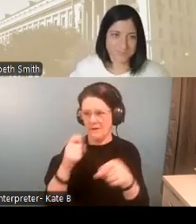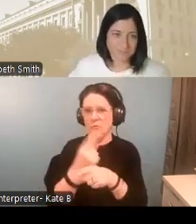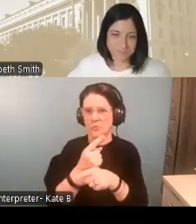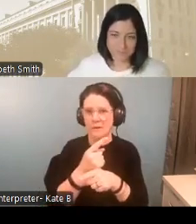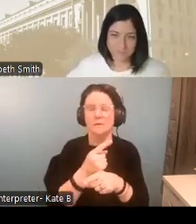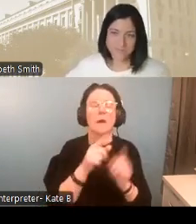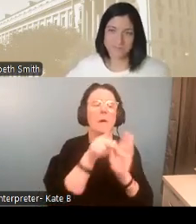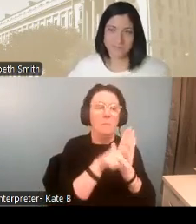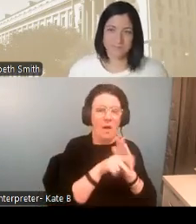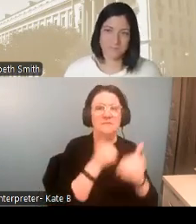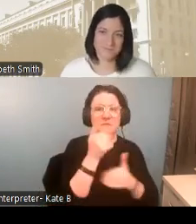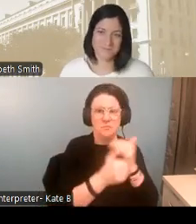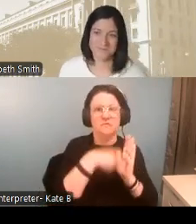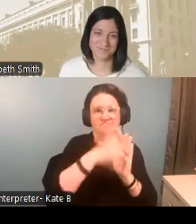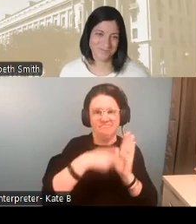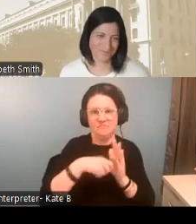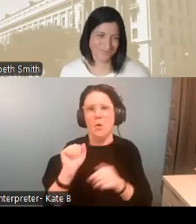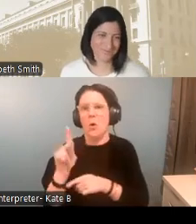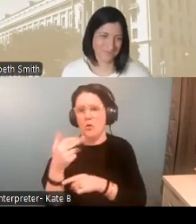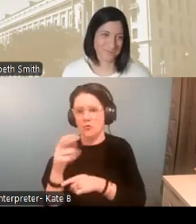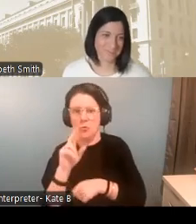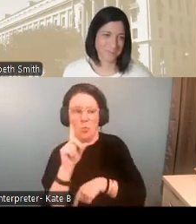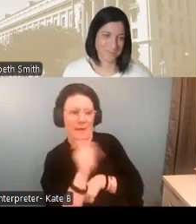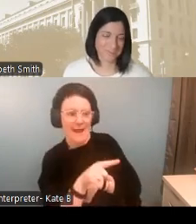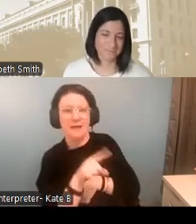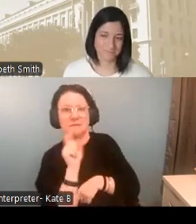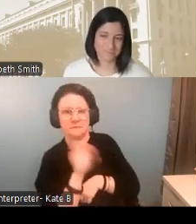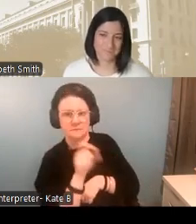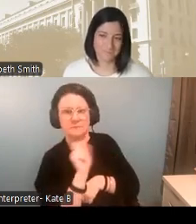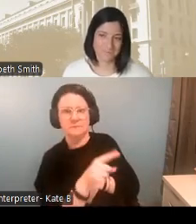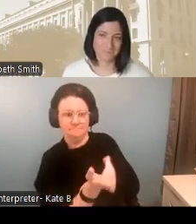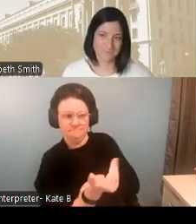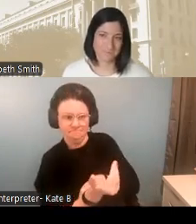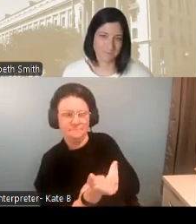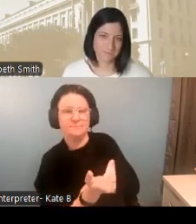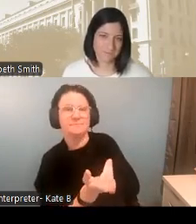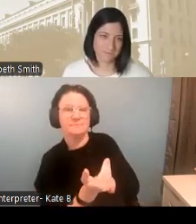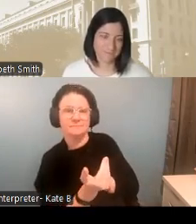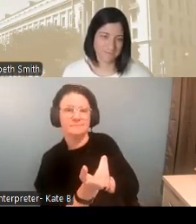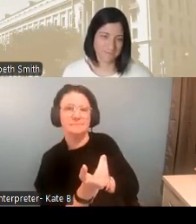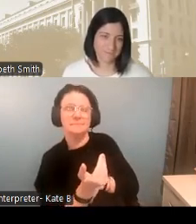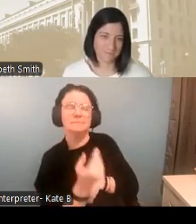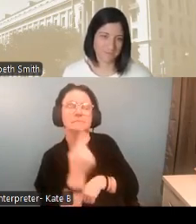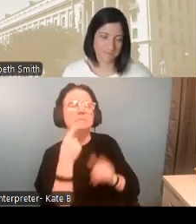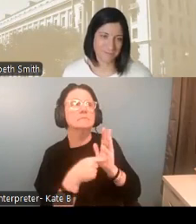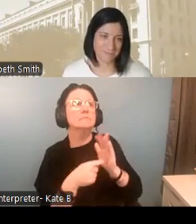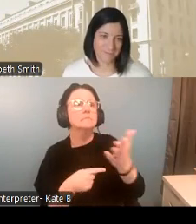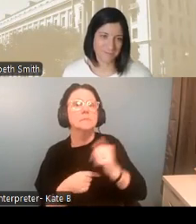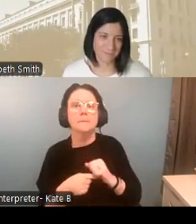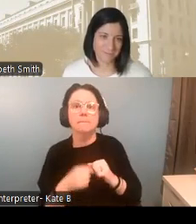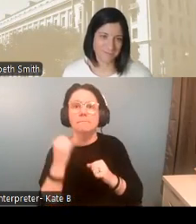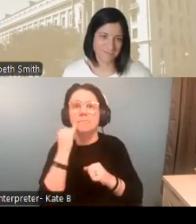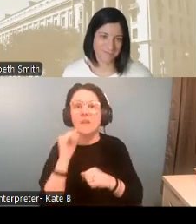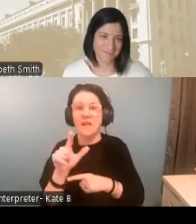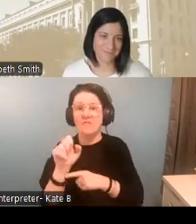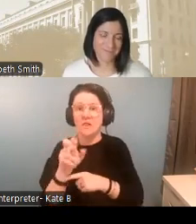and procedures, you'll hear the auditors ask for them repeatedly. We kind of like to use the example, if you were to win the